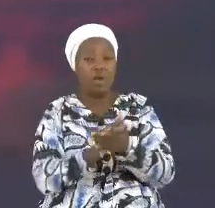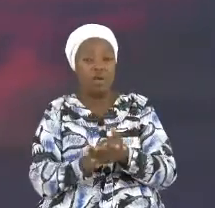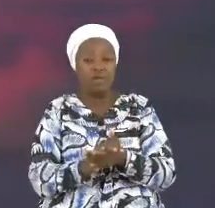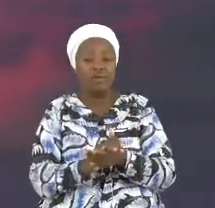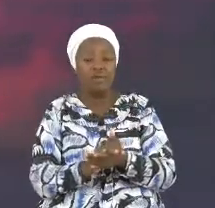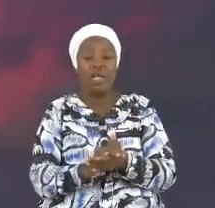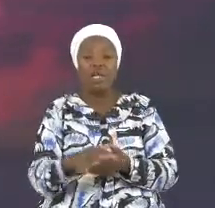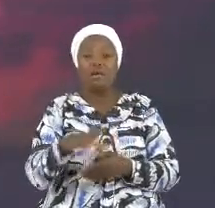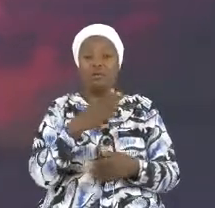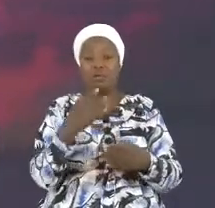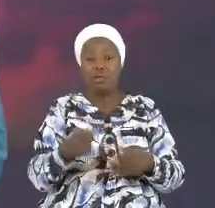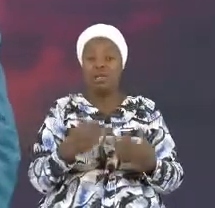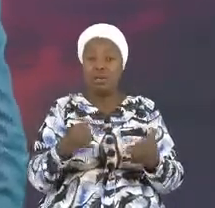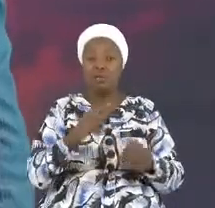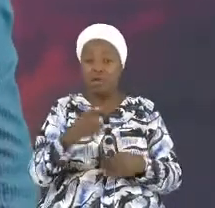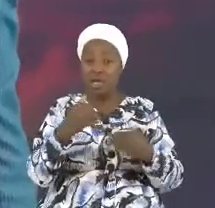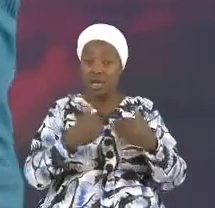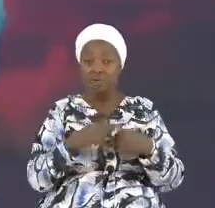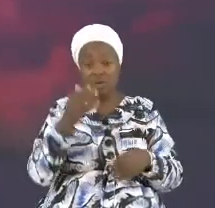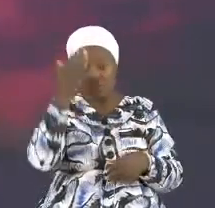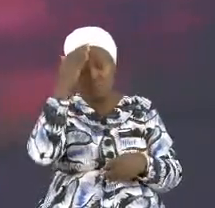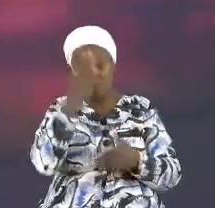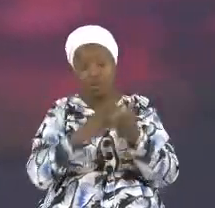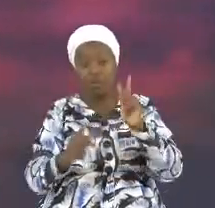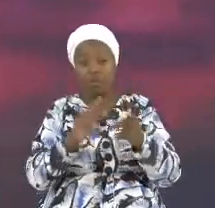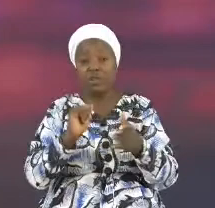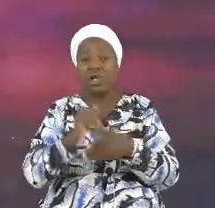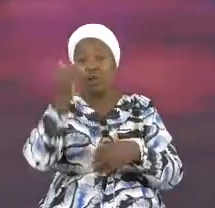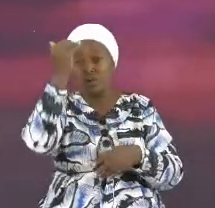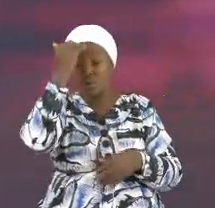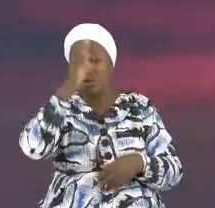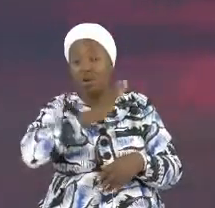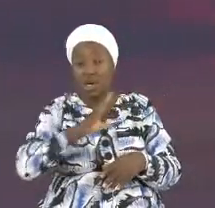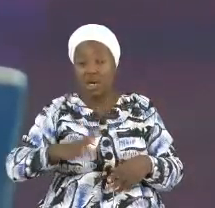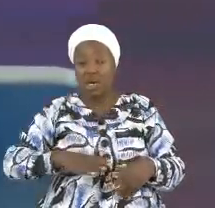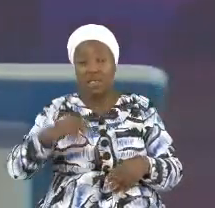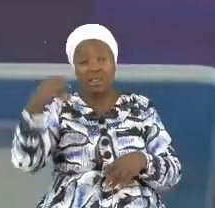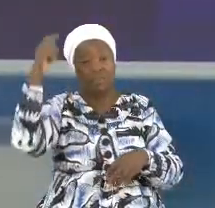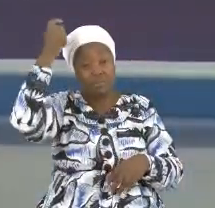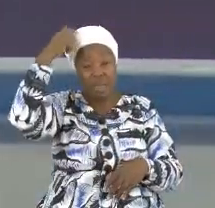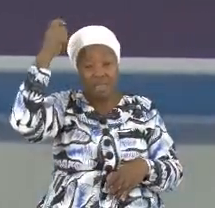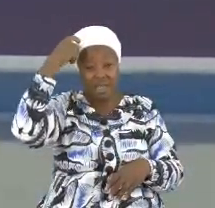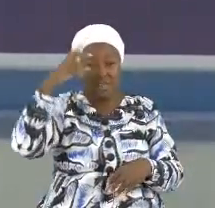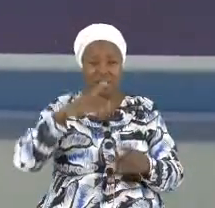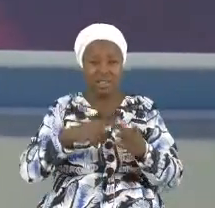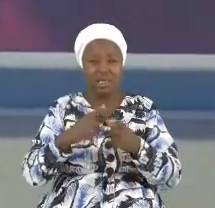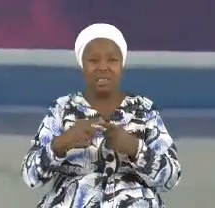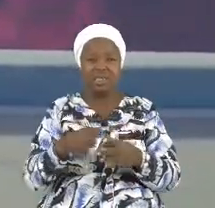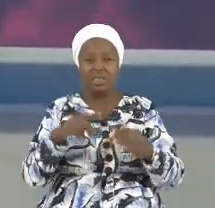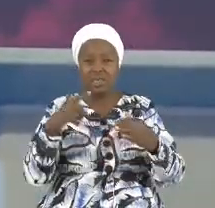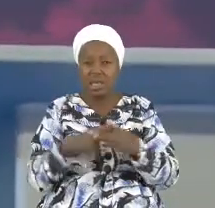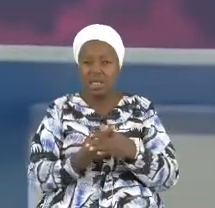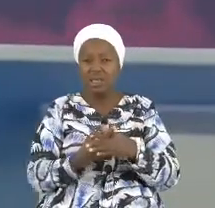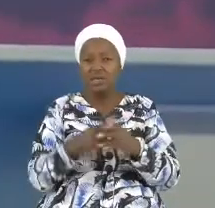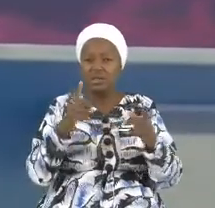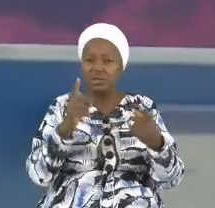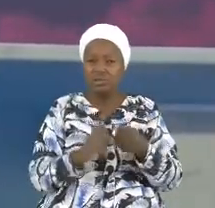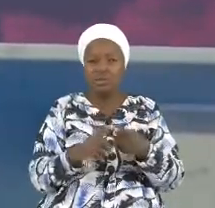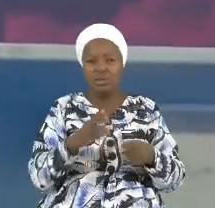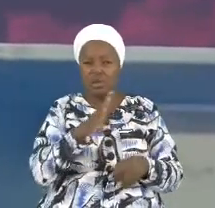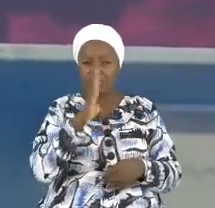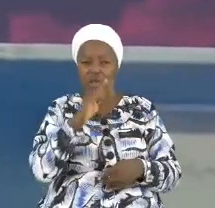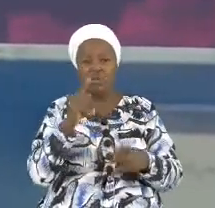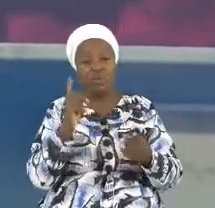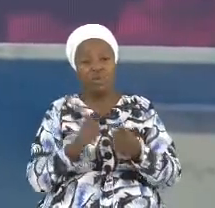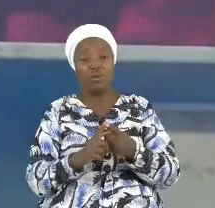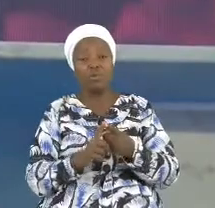know Christ mentally. They've been to Sunday school. And they've been to church a lot